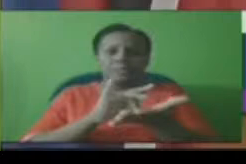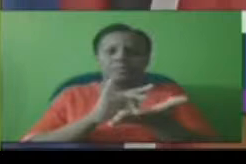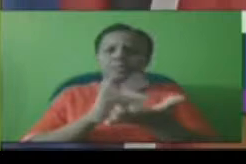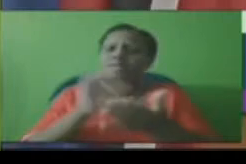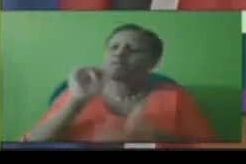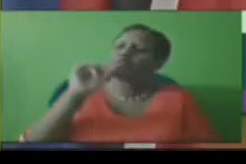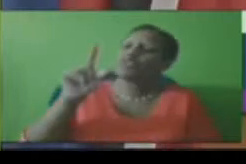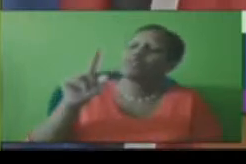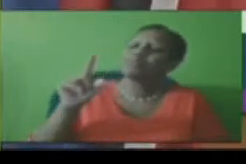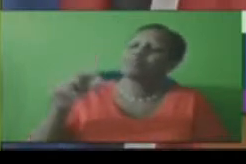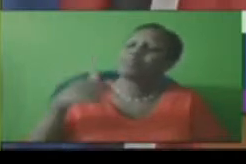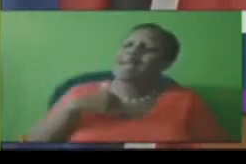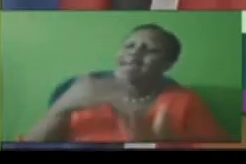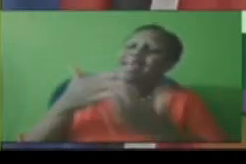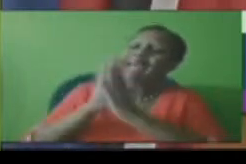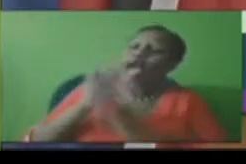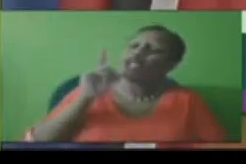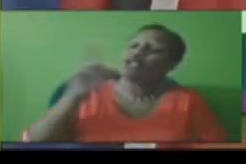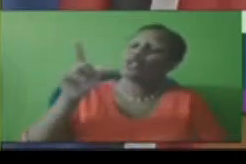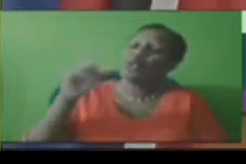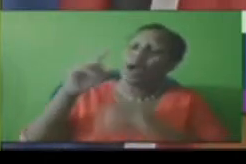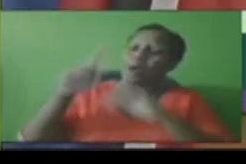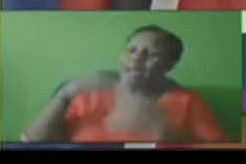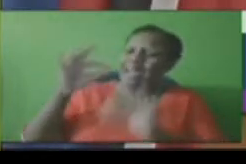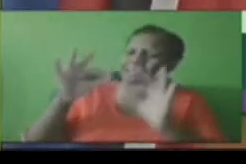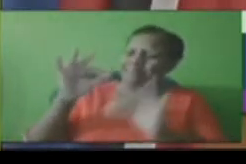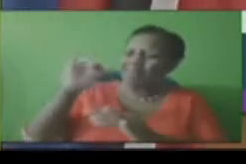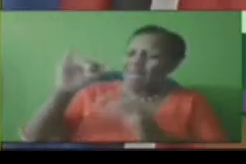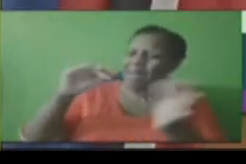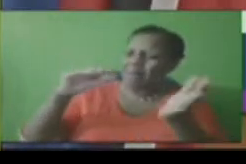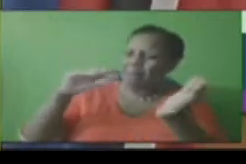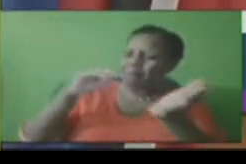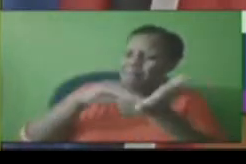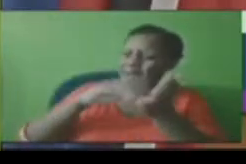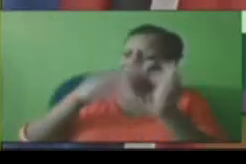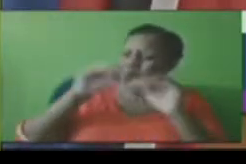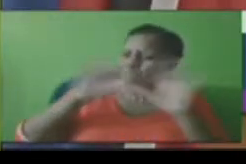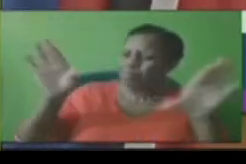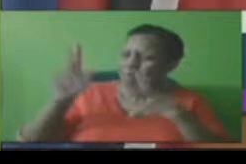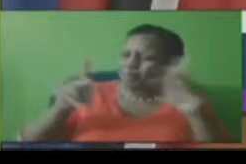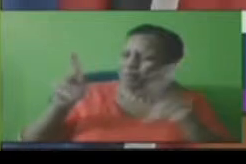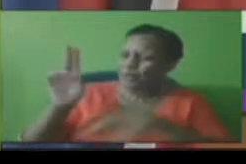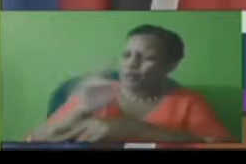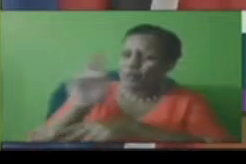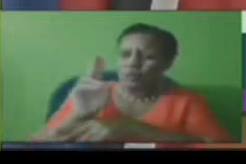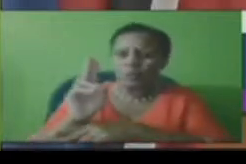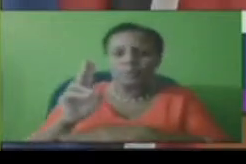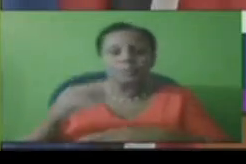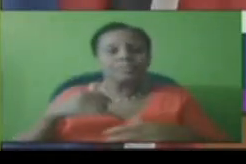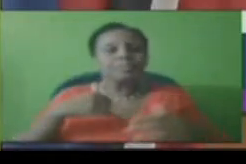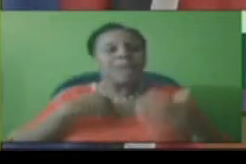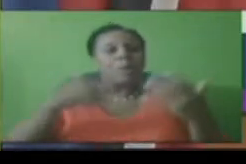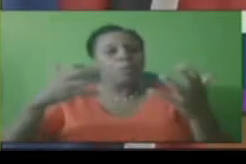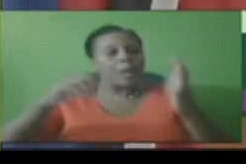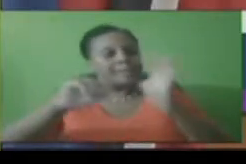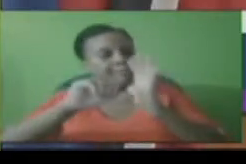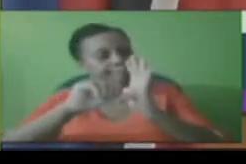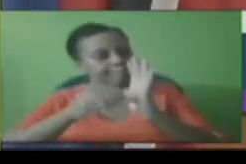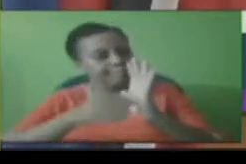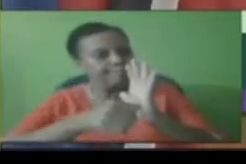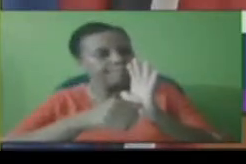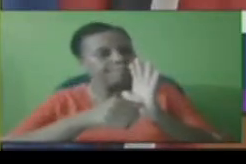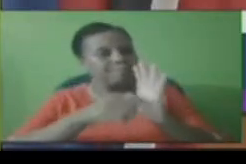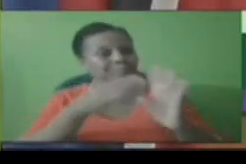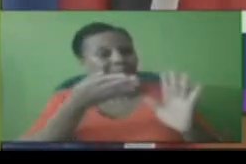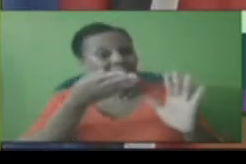and Tobago. And I just want to take the opportunity to emphasize the fact that this is one of many drugs that we